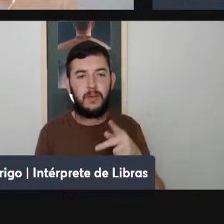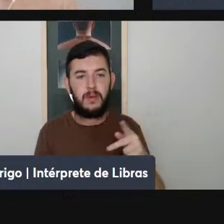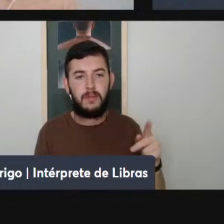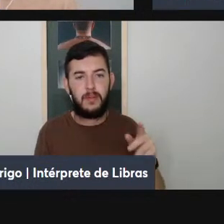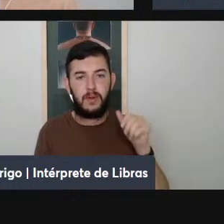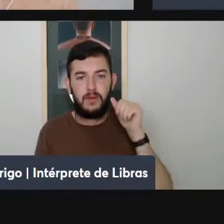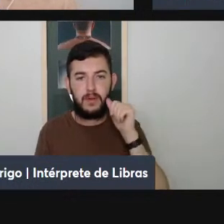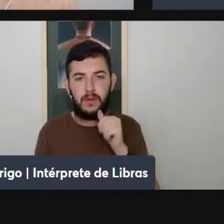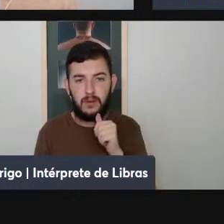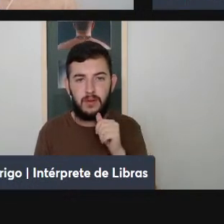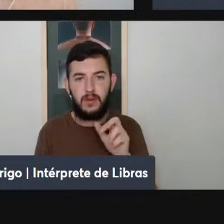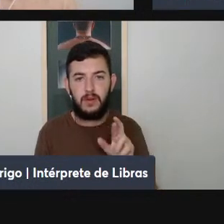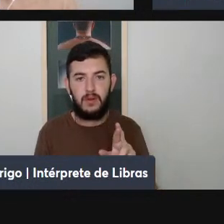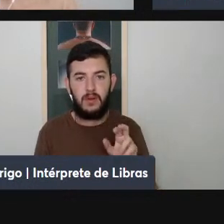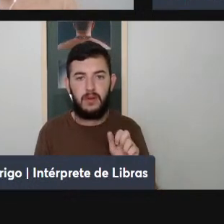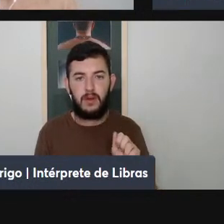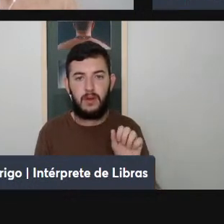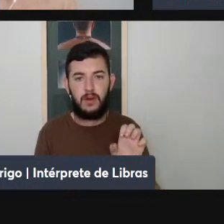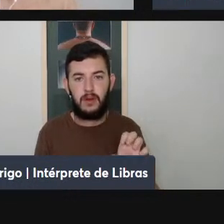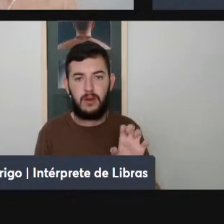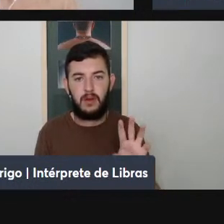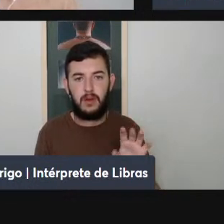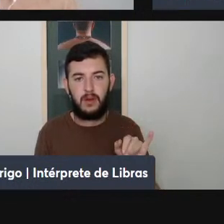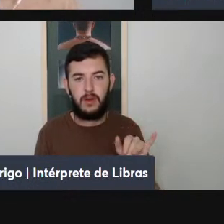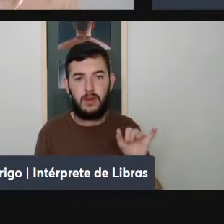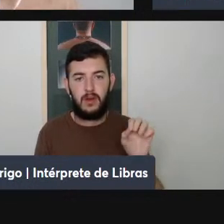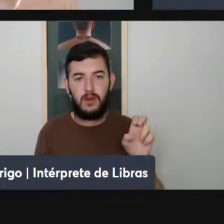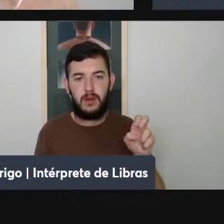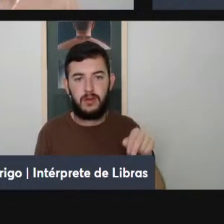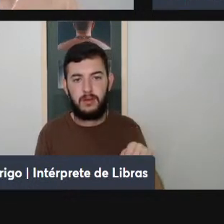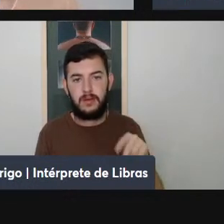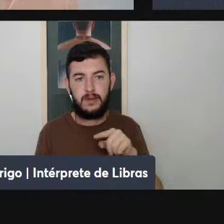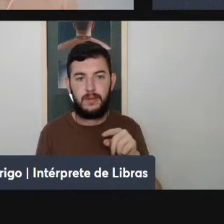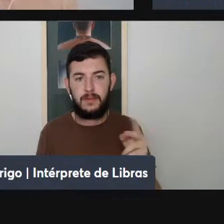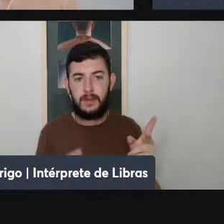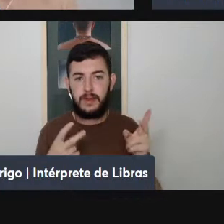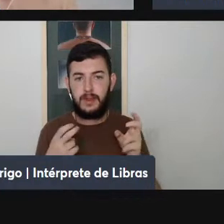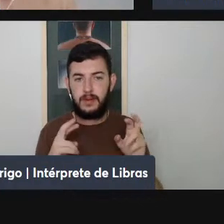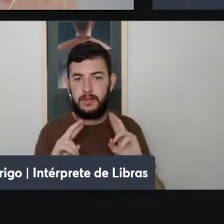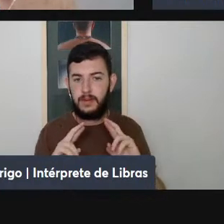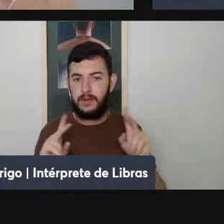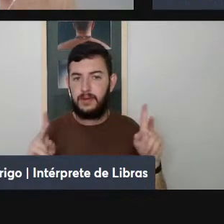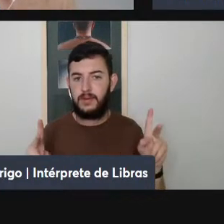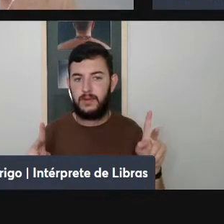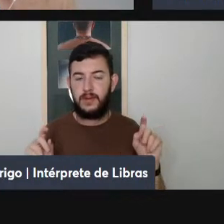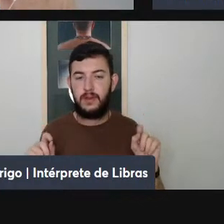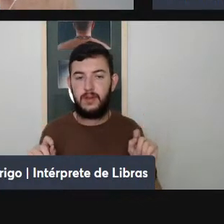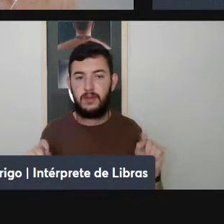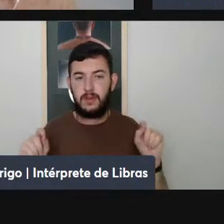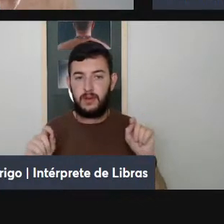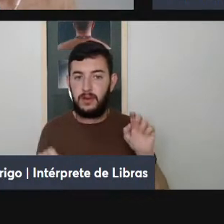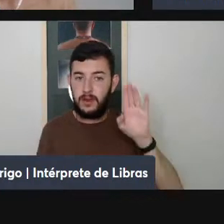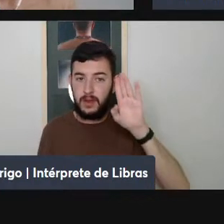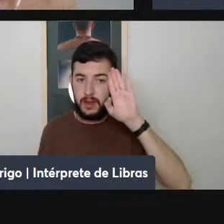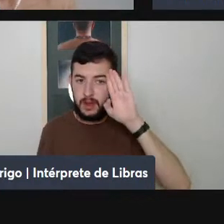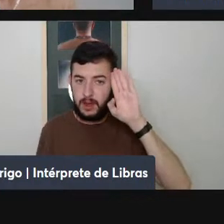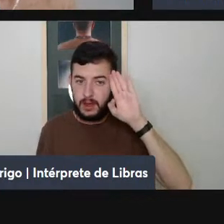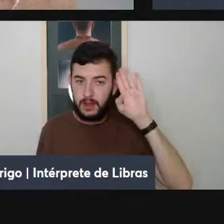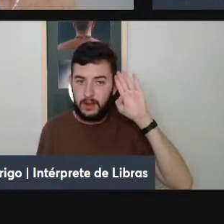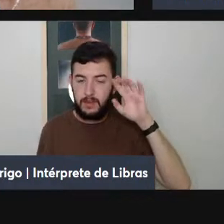Connell se ela percebe diferenças na inserção dos acadêmicos do